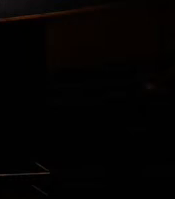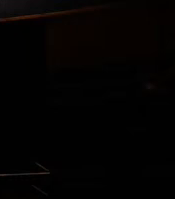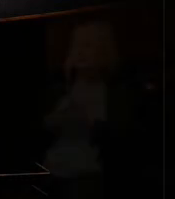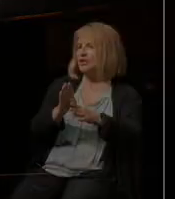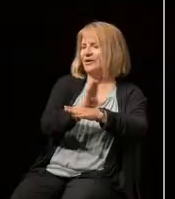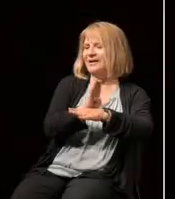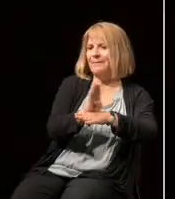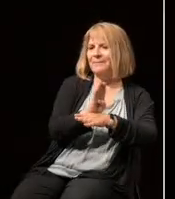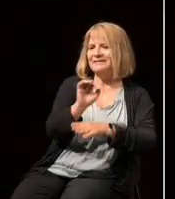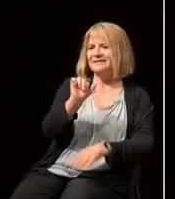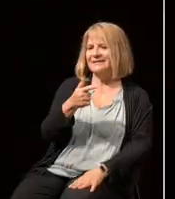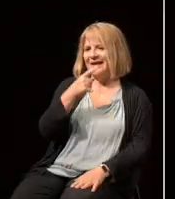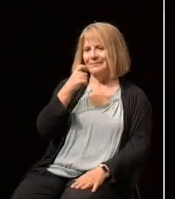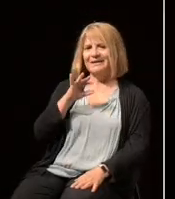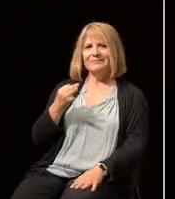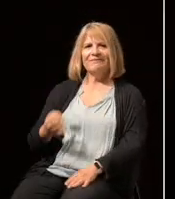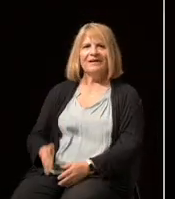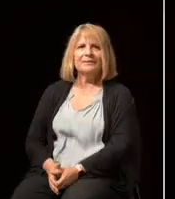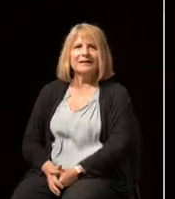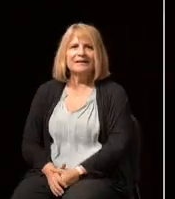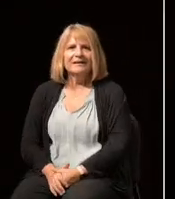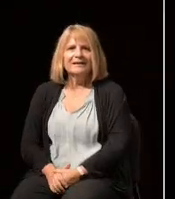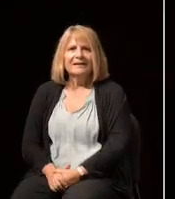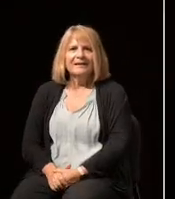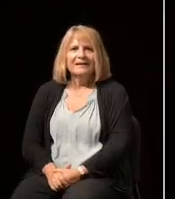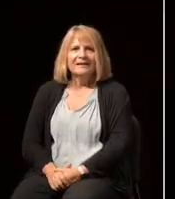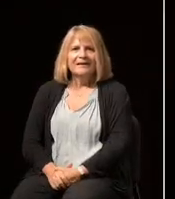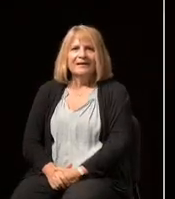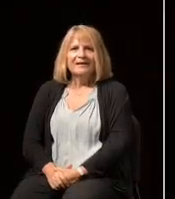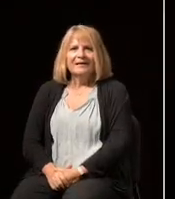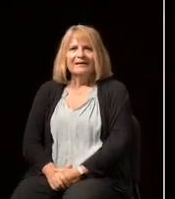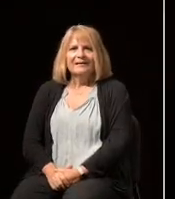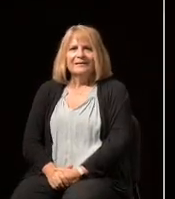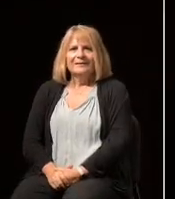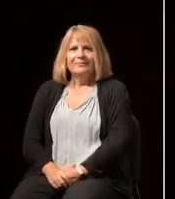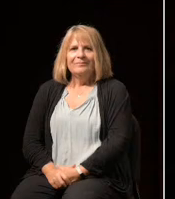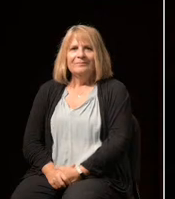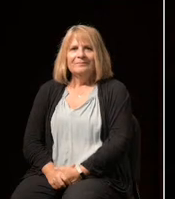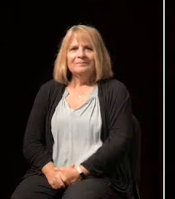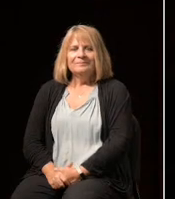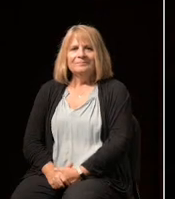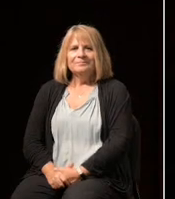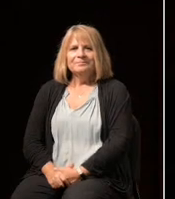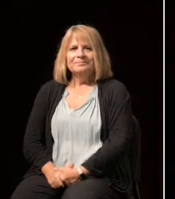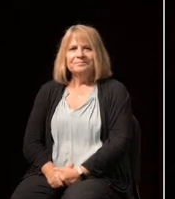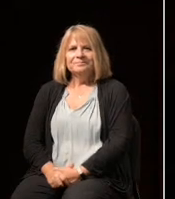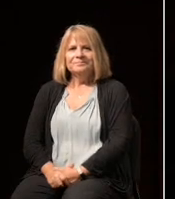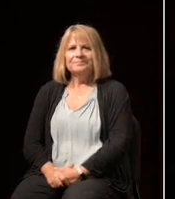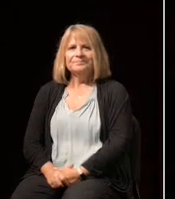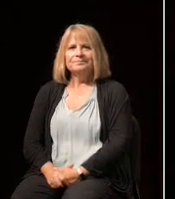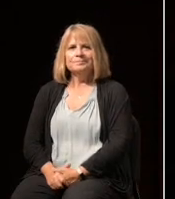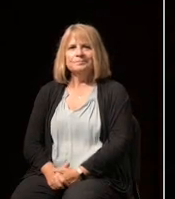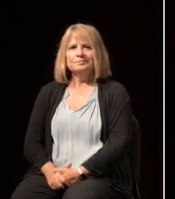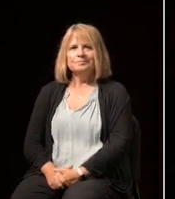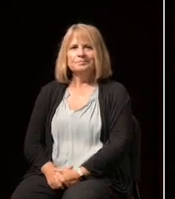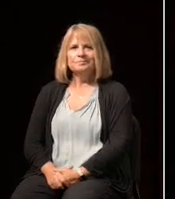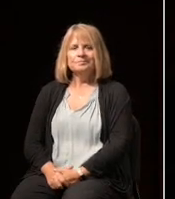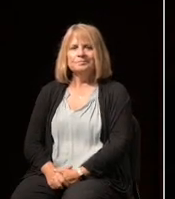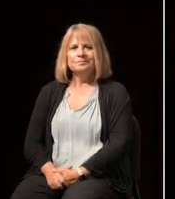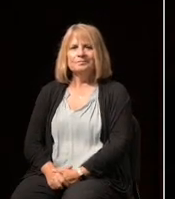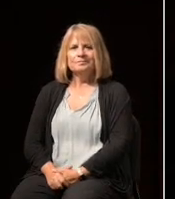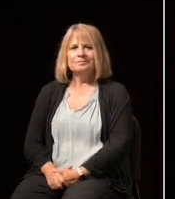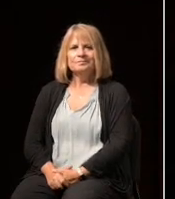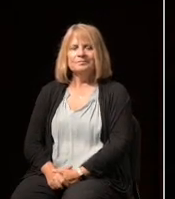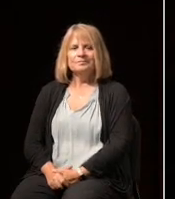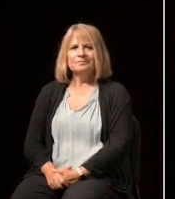agriculture because my family is in dairy farming, but I changed And you know, my whole first year was a COVID year, he